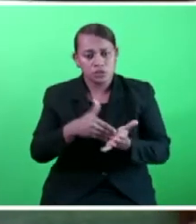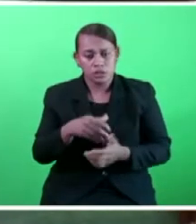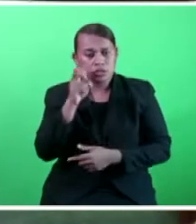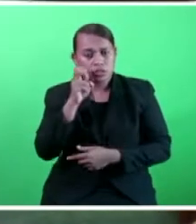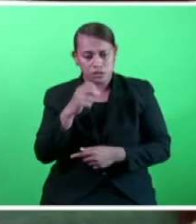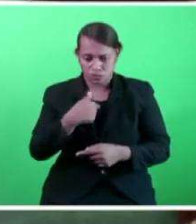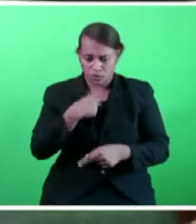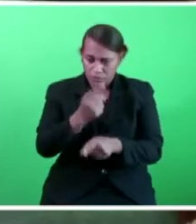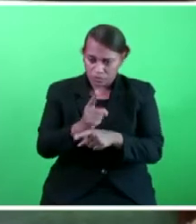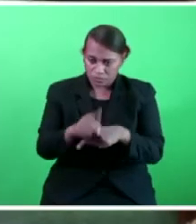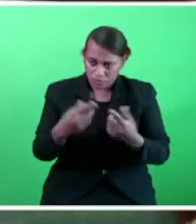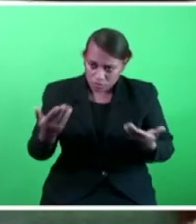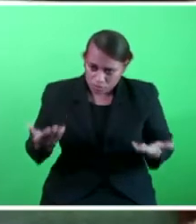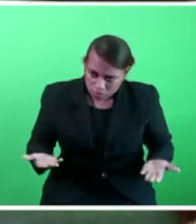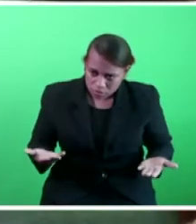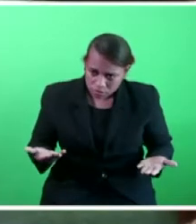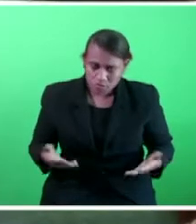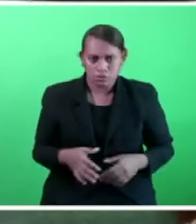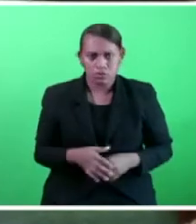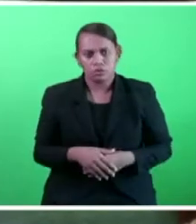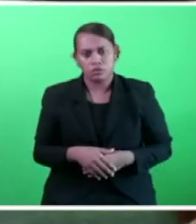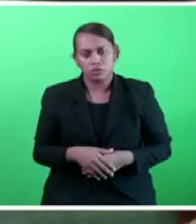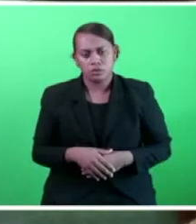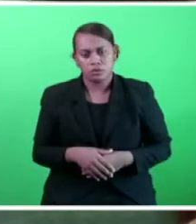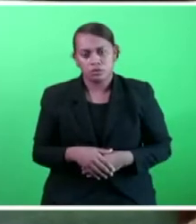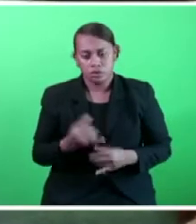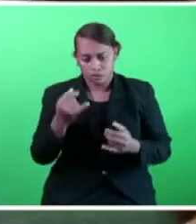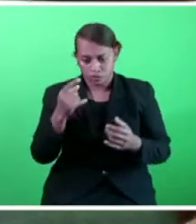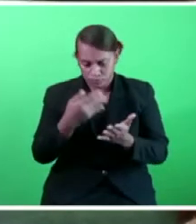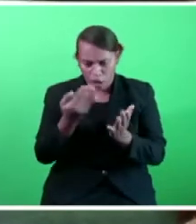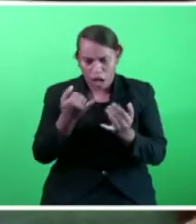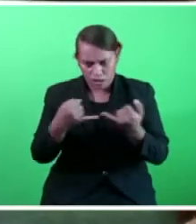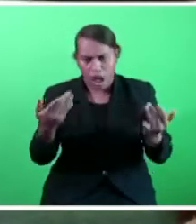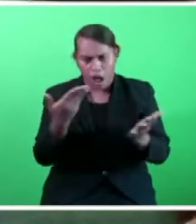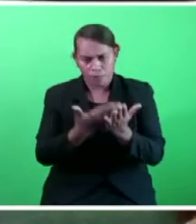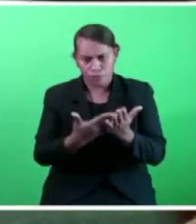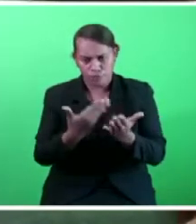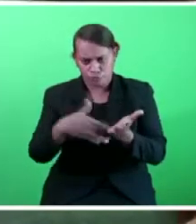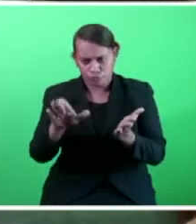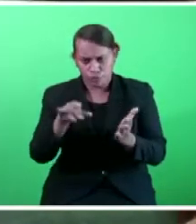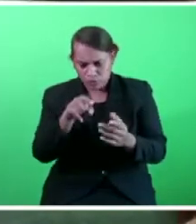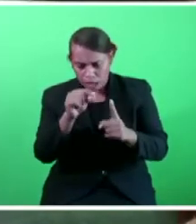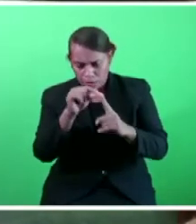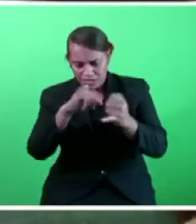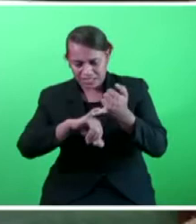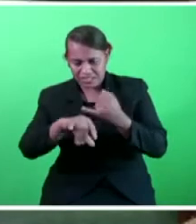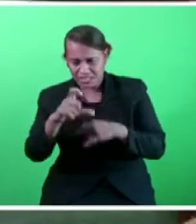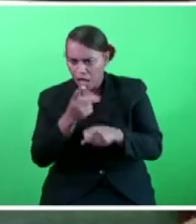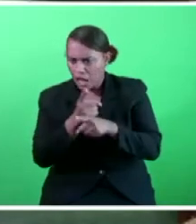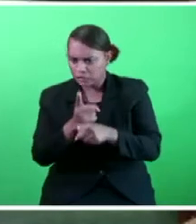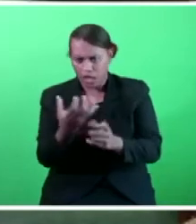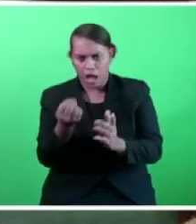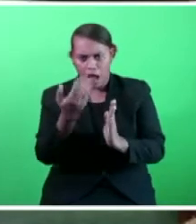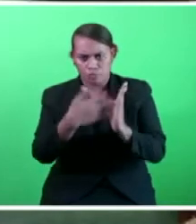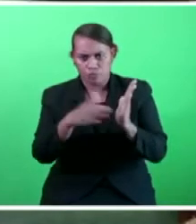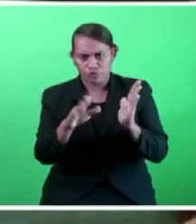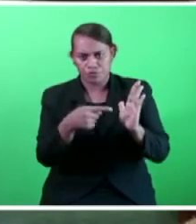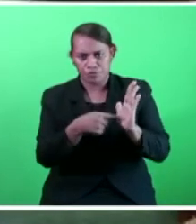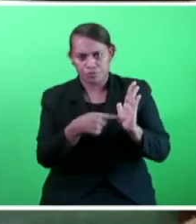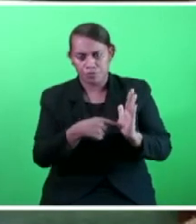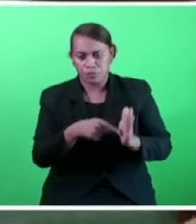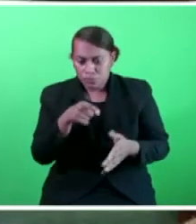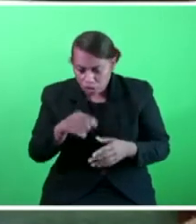minor administrative changes to the guideline were approved by the Public Service Commission as a result of the review, including clarifying the role of the